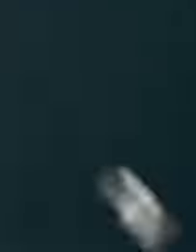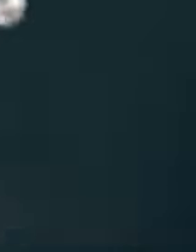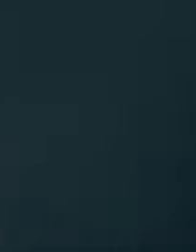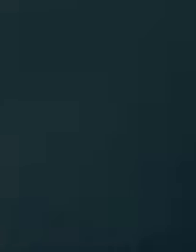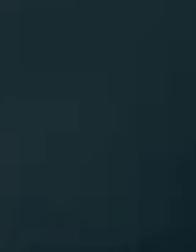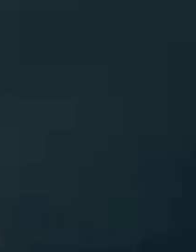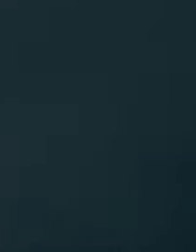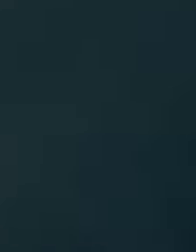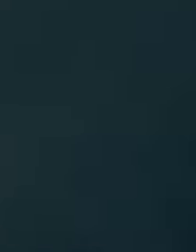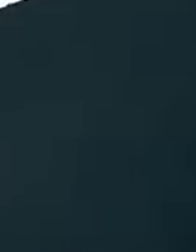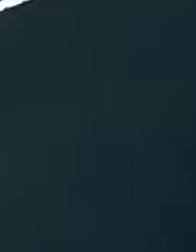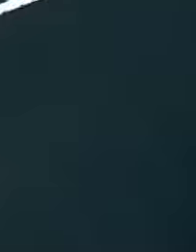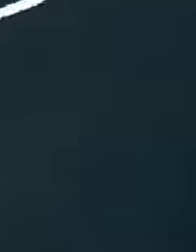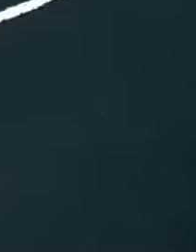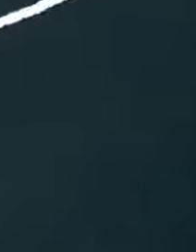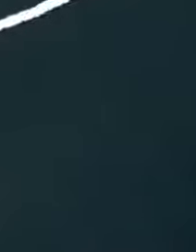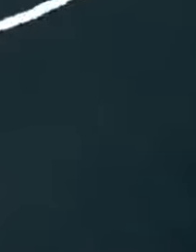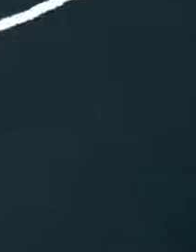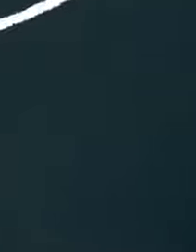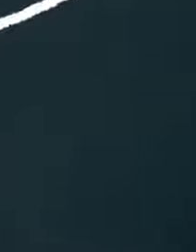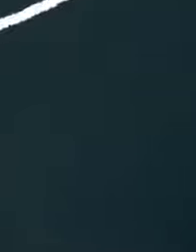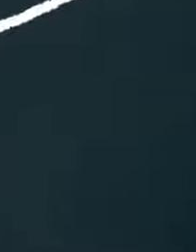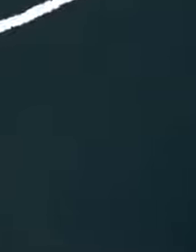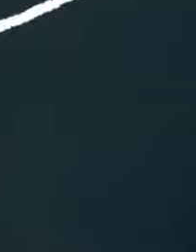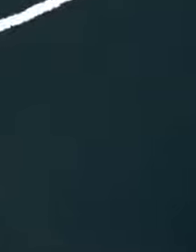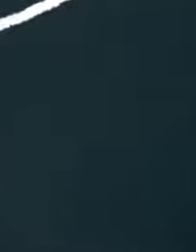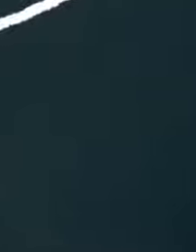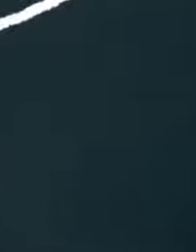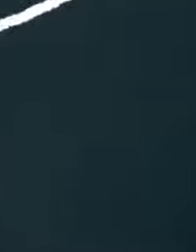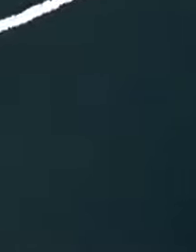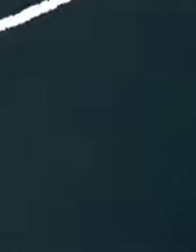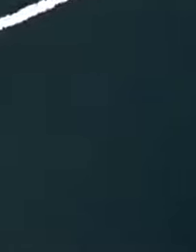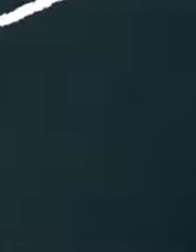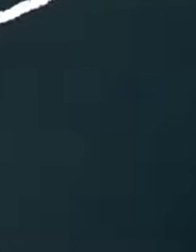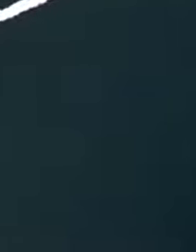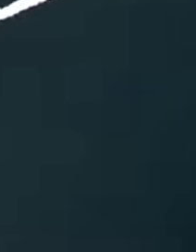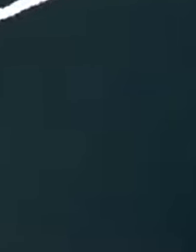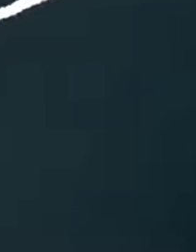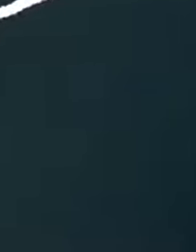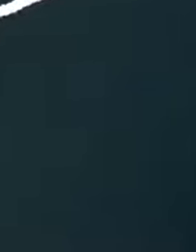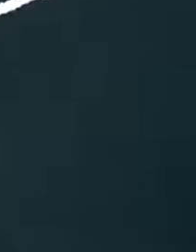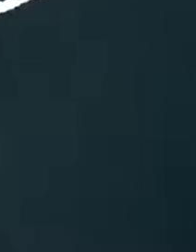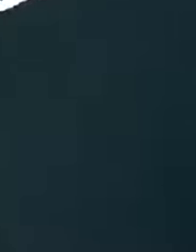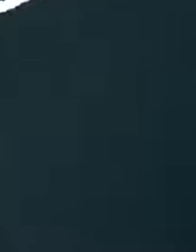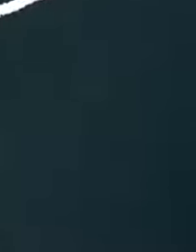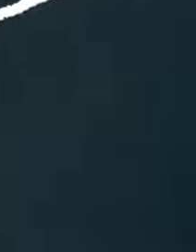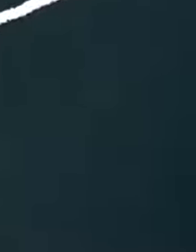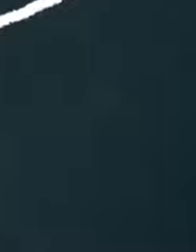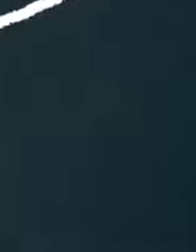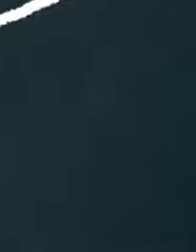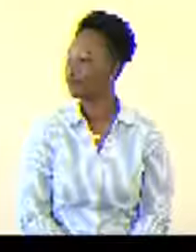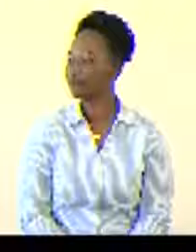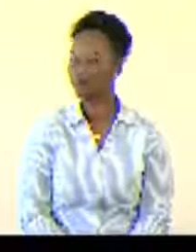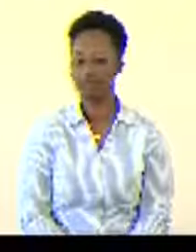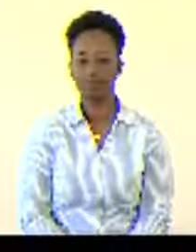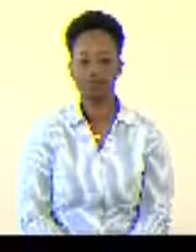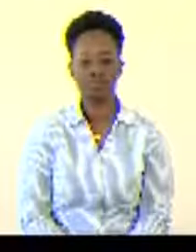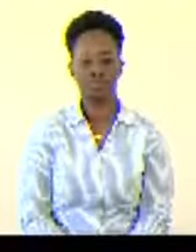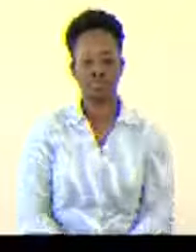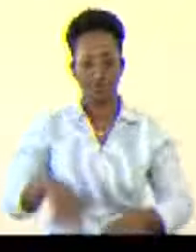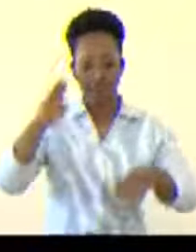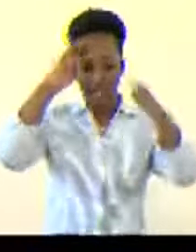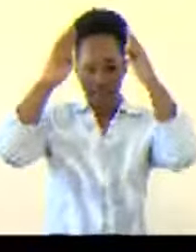Welcome to Study Time, a televised home learning program produced by Rwanda Education Board.